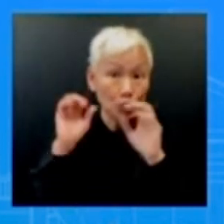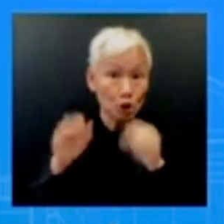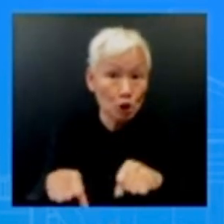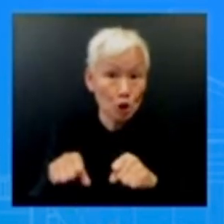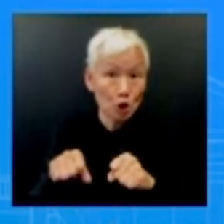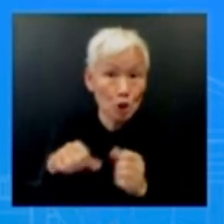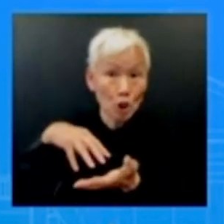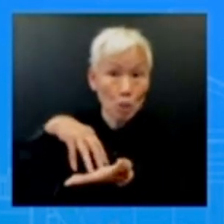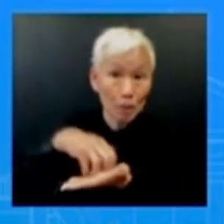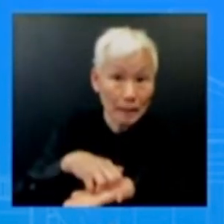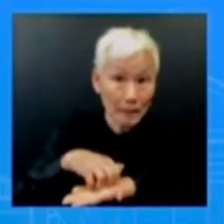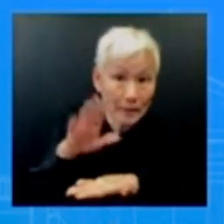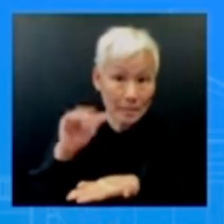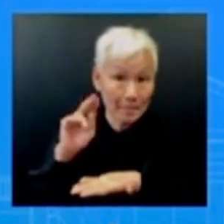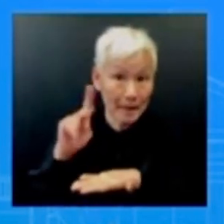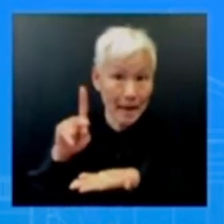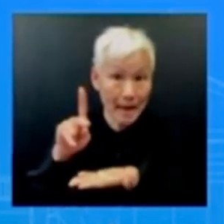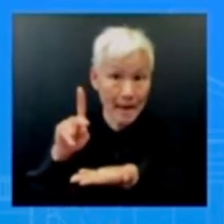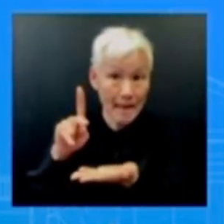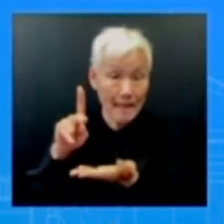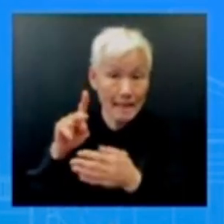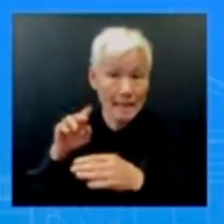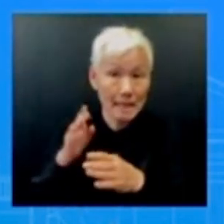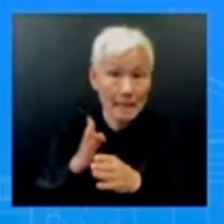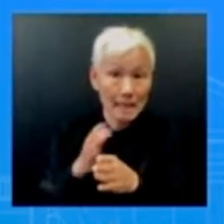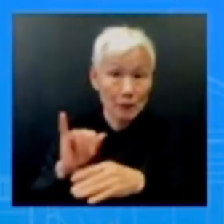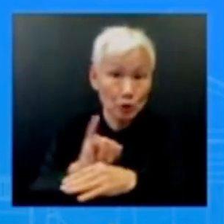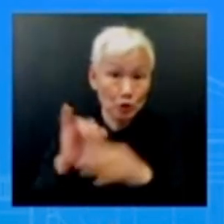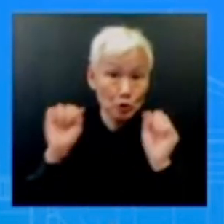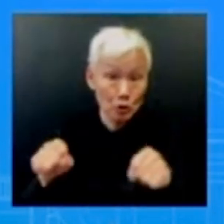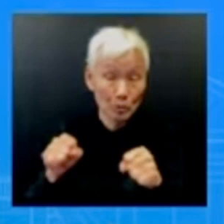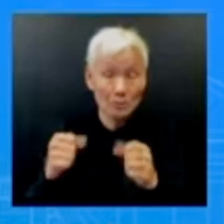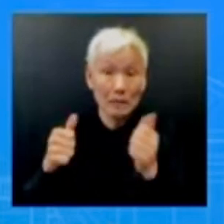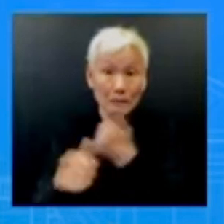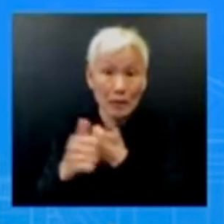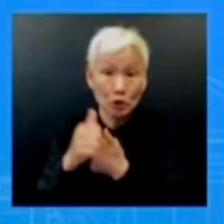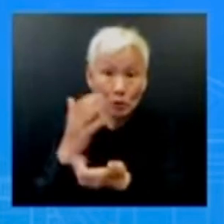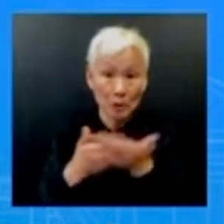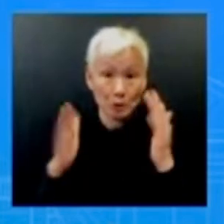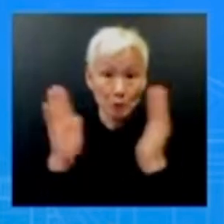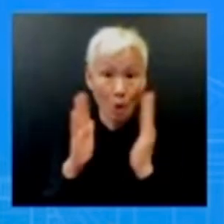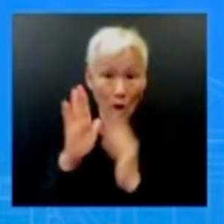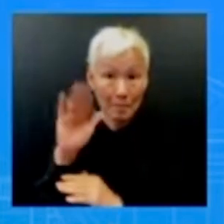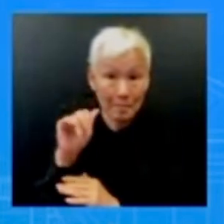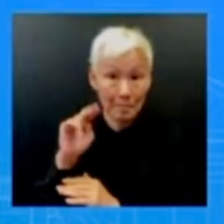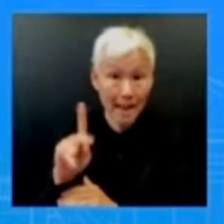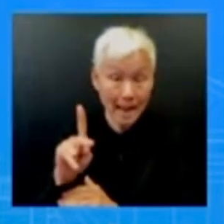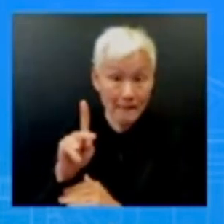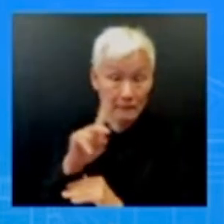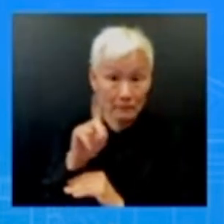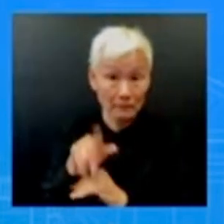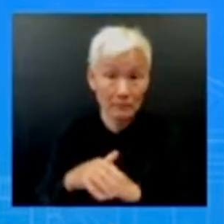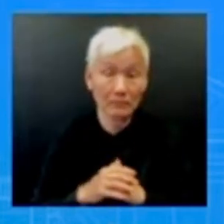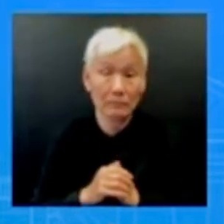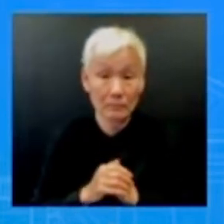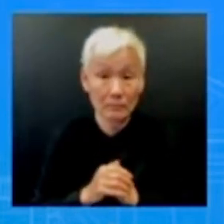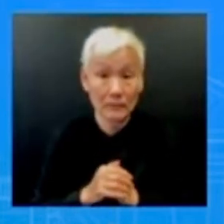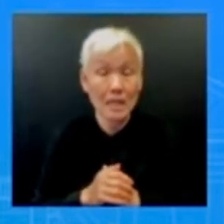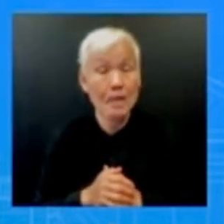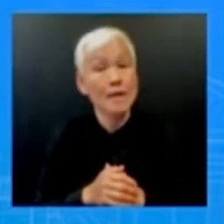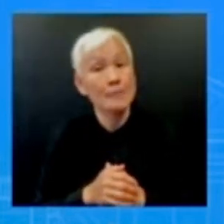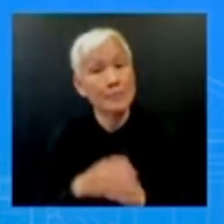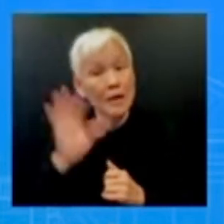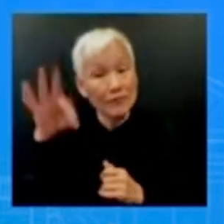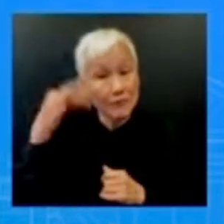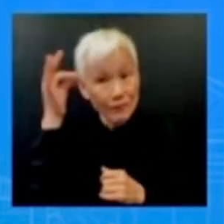and potentially threaten some of these smaller and mid-sized banks? So look, I understand the question as it relates to the Federal Reserve. We've been very clear.